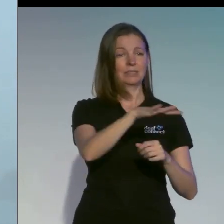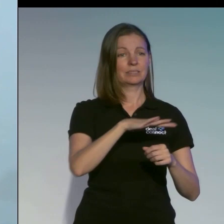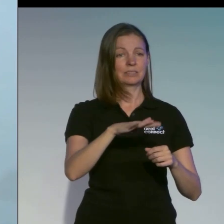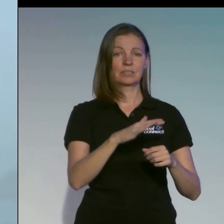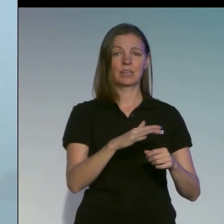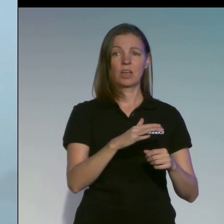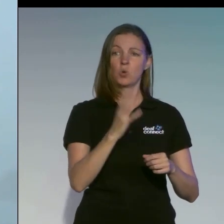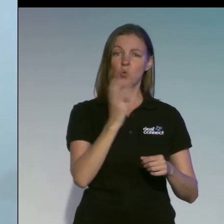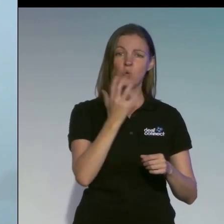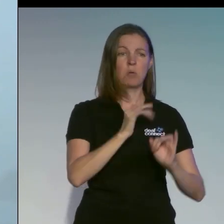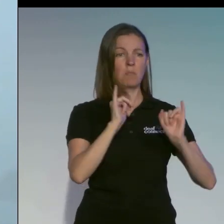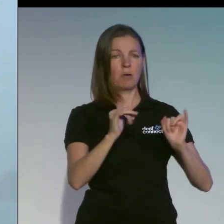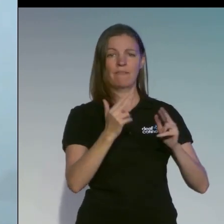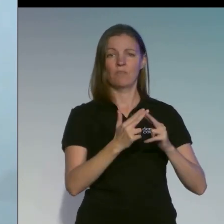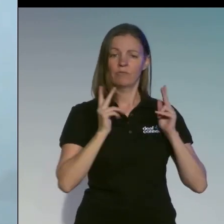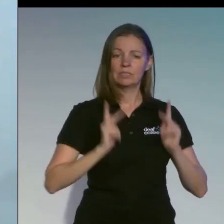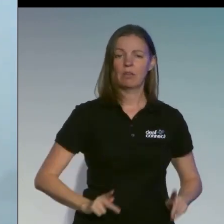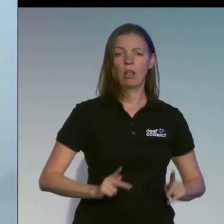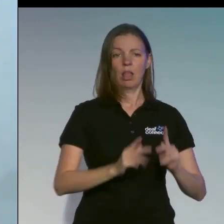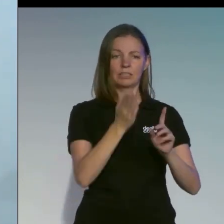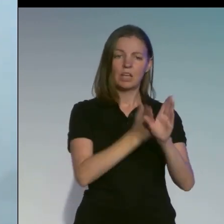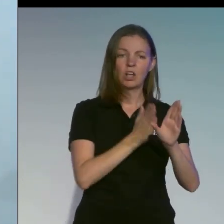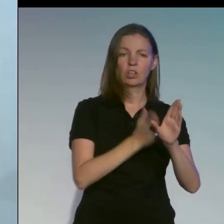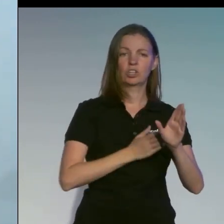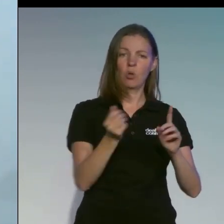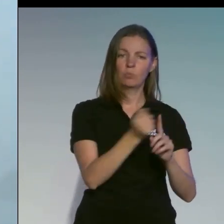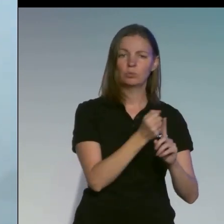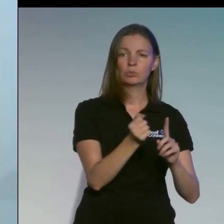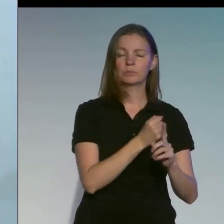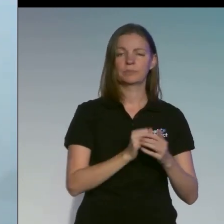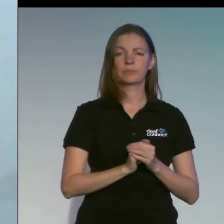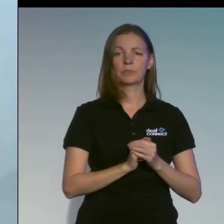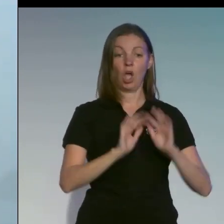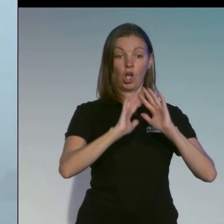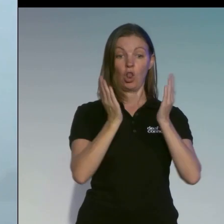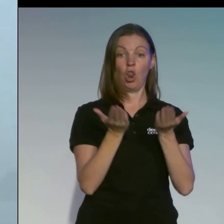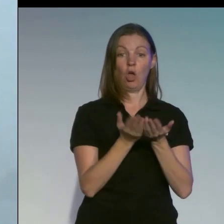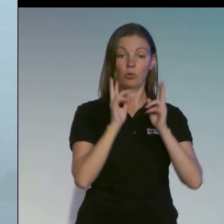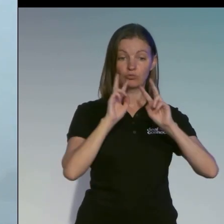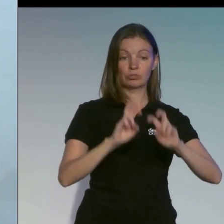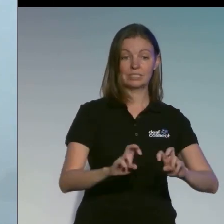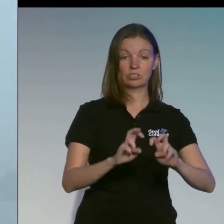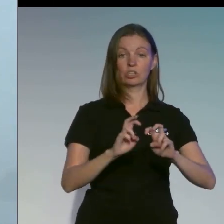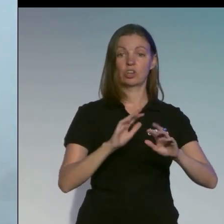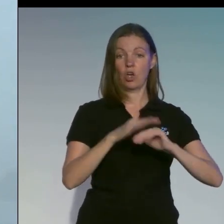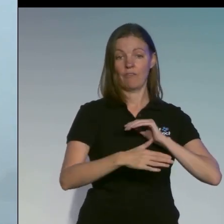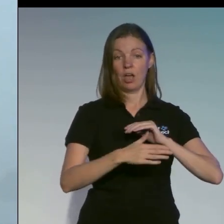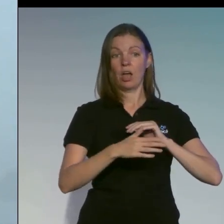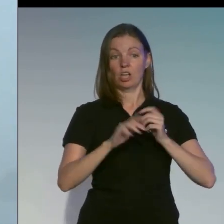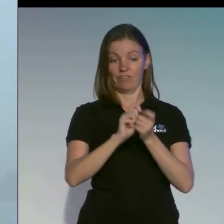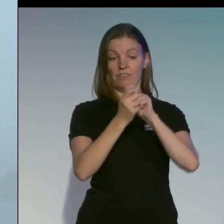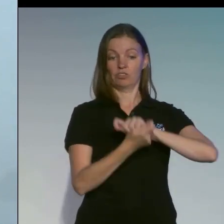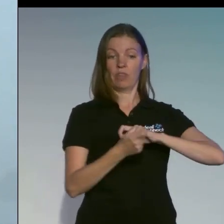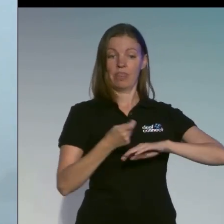and psychological abuse. The global research on so-called conversion therapy also found